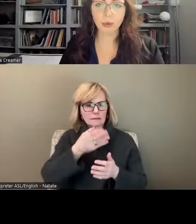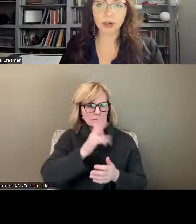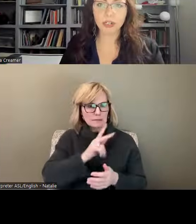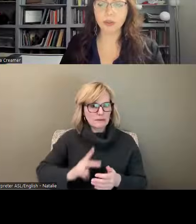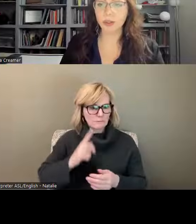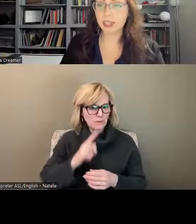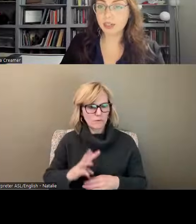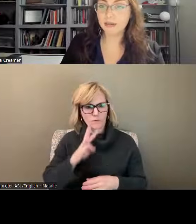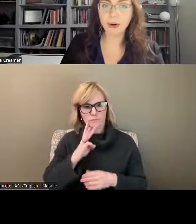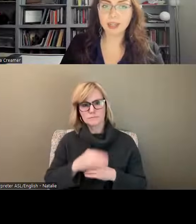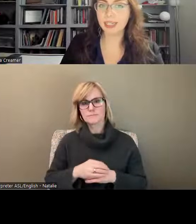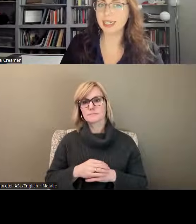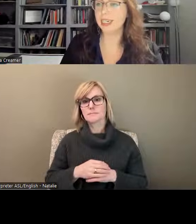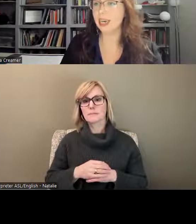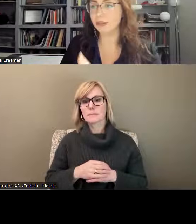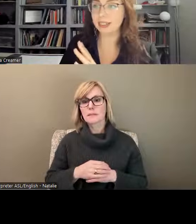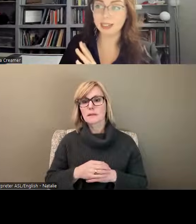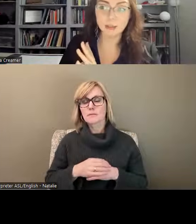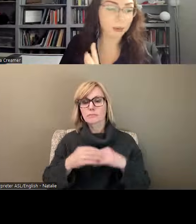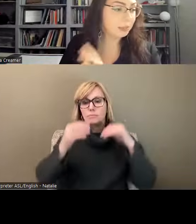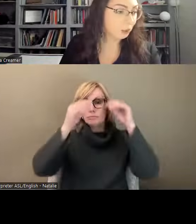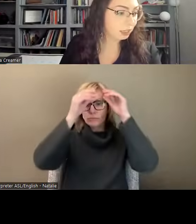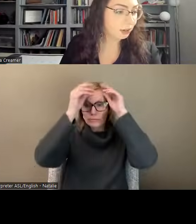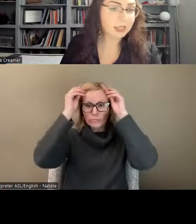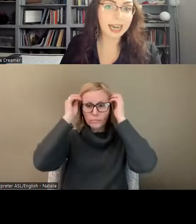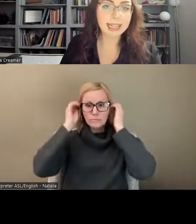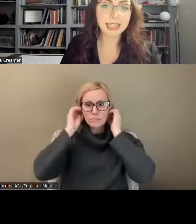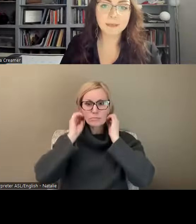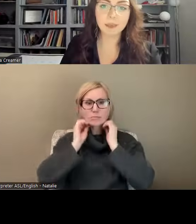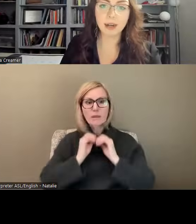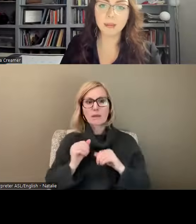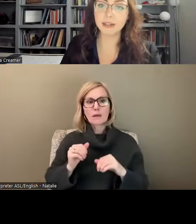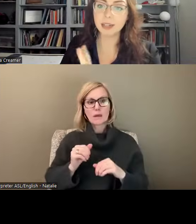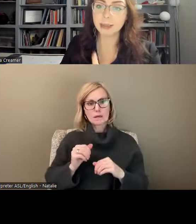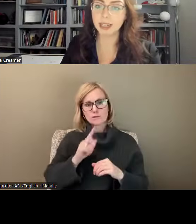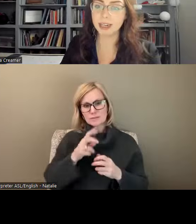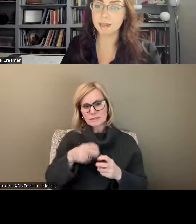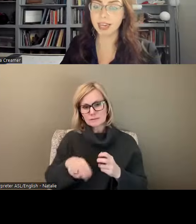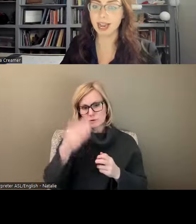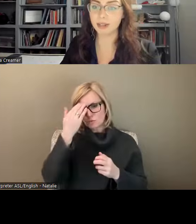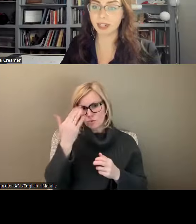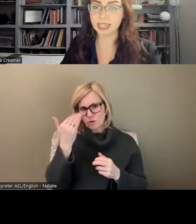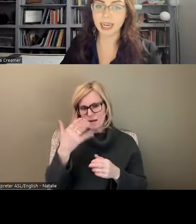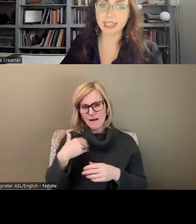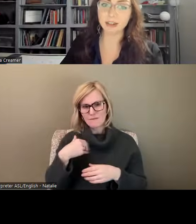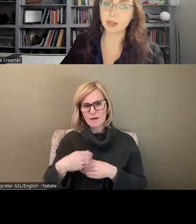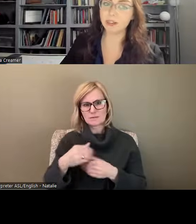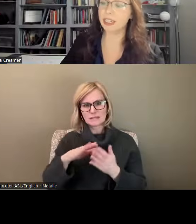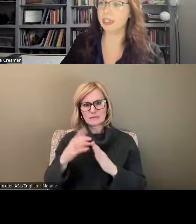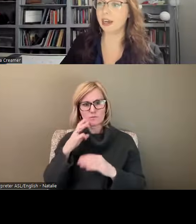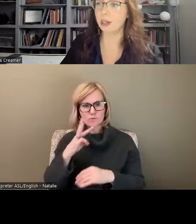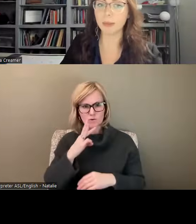these waterworks were intended for outside the cities, however, is of course a more difficult task. In the first millennium, the average size